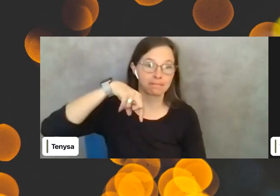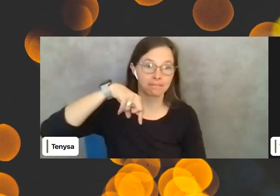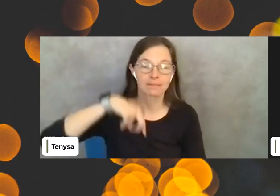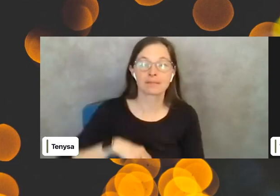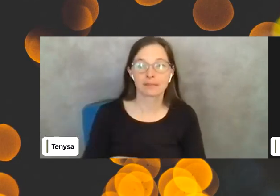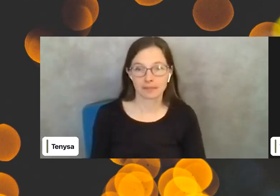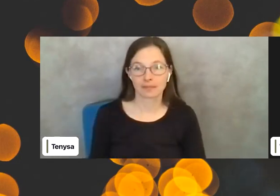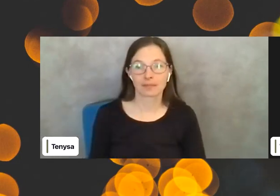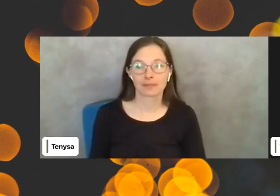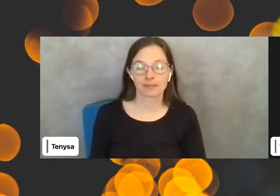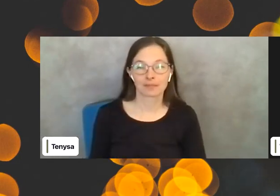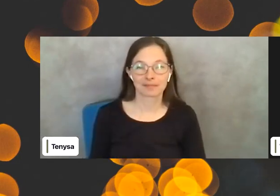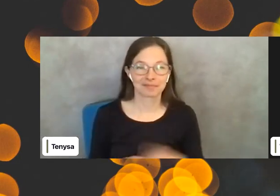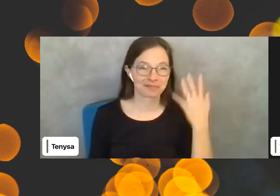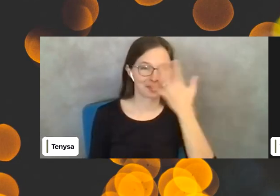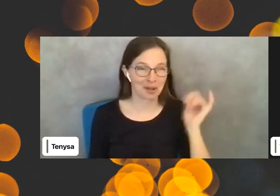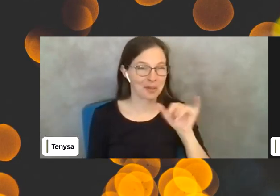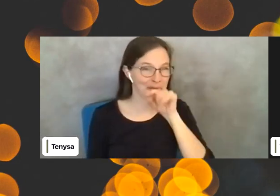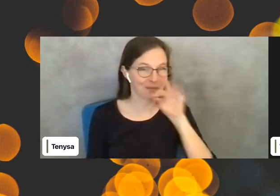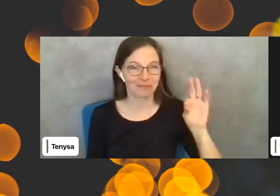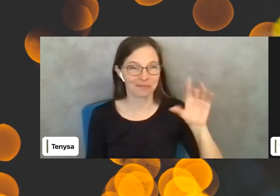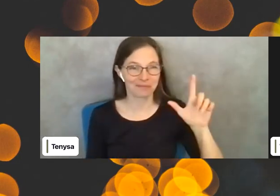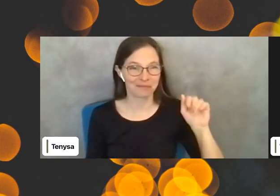Nice little flamingo moment.